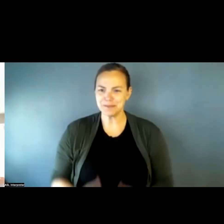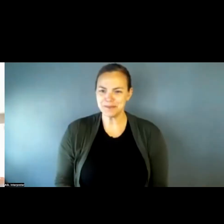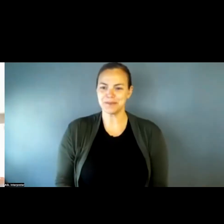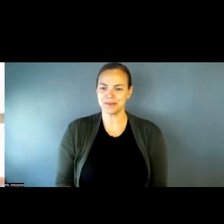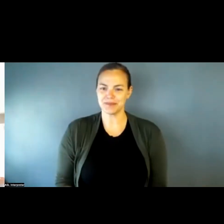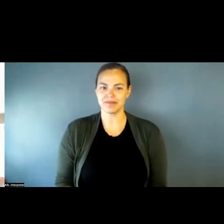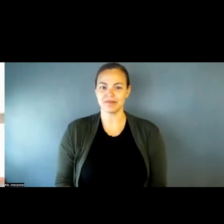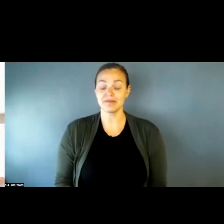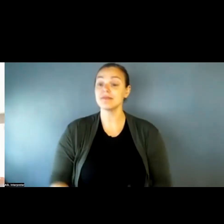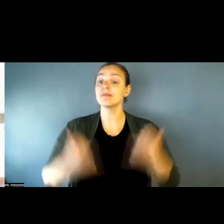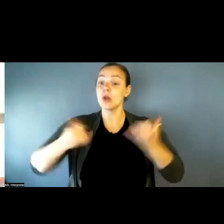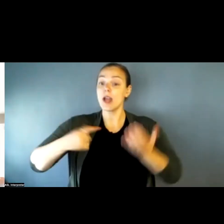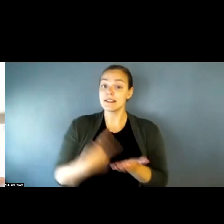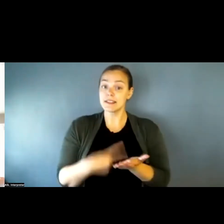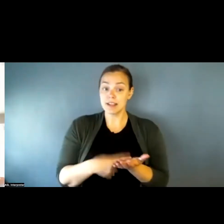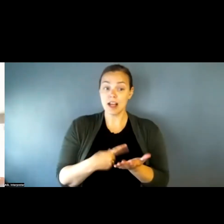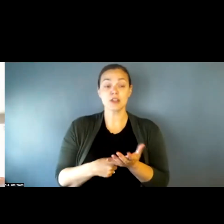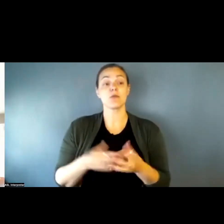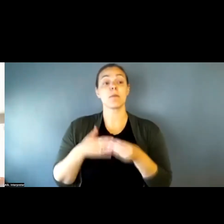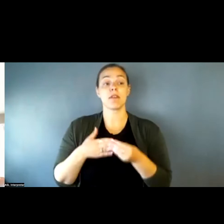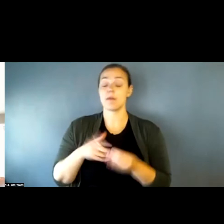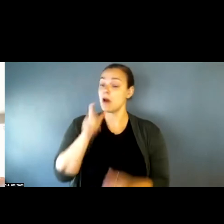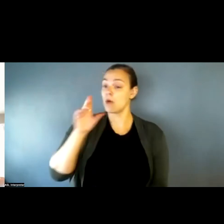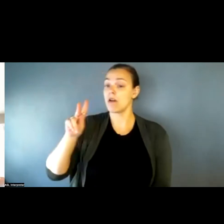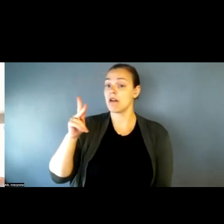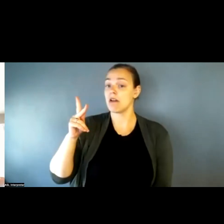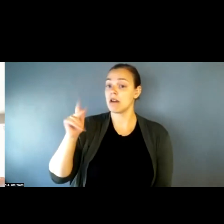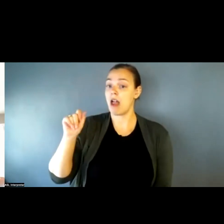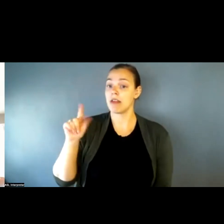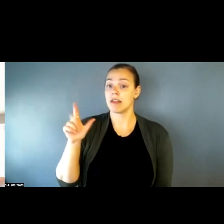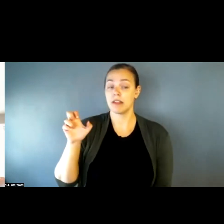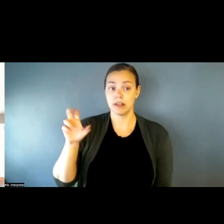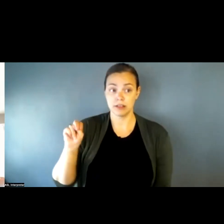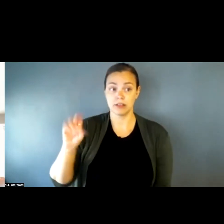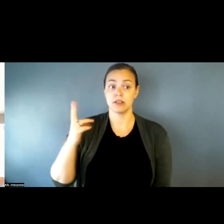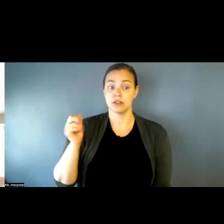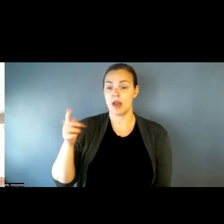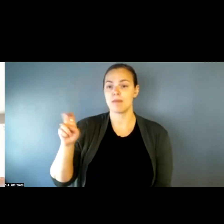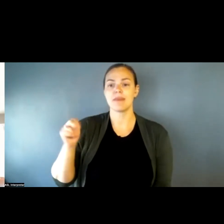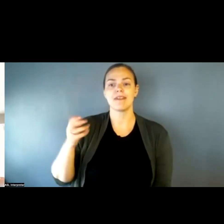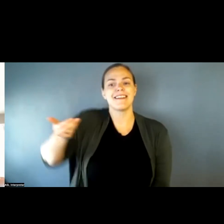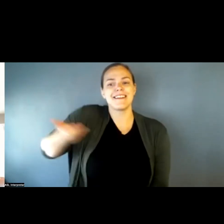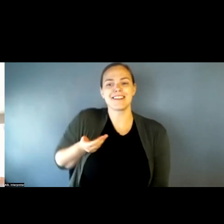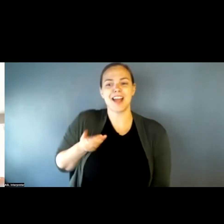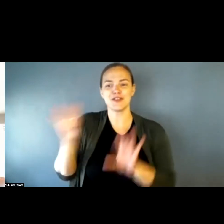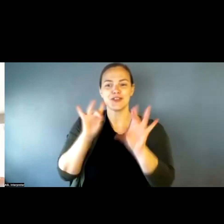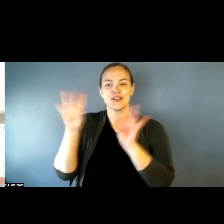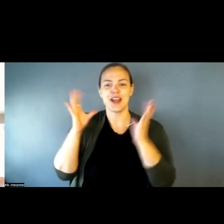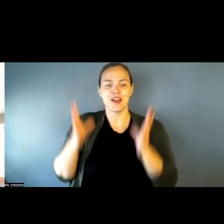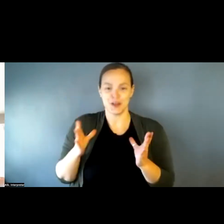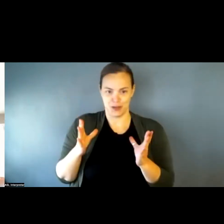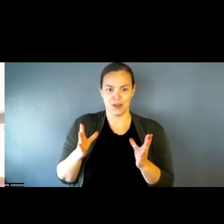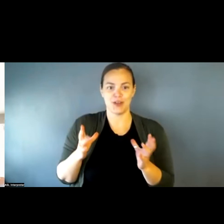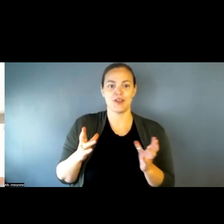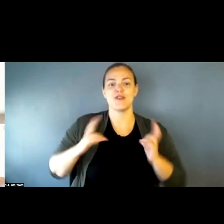The discussion today will be moderated by Kathleen Chapman, the guest curator of Human Nature, Animal Culture. Chapman